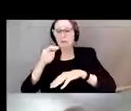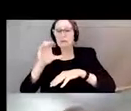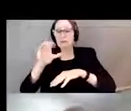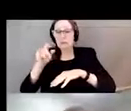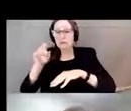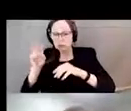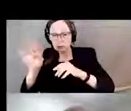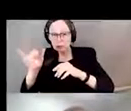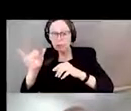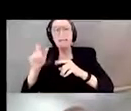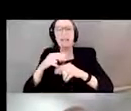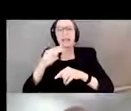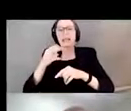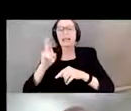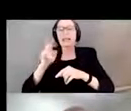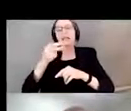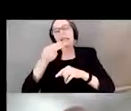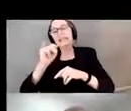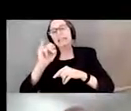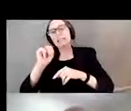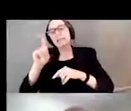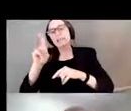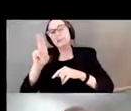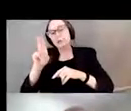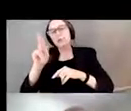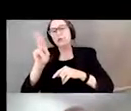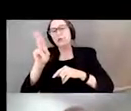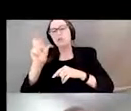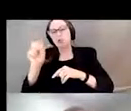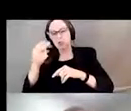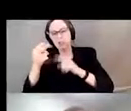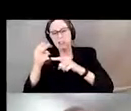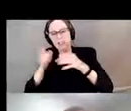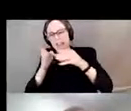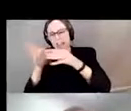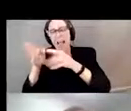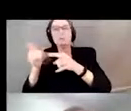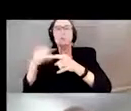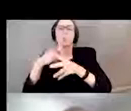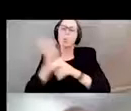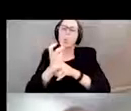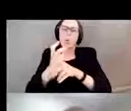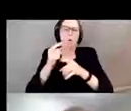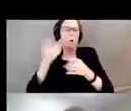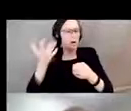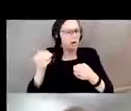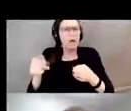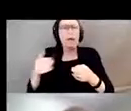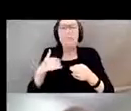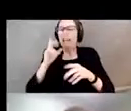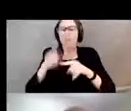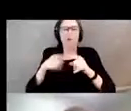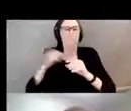is tough because they cannot put a permanent military presence to protect